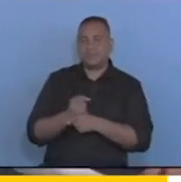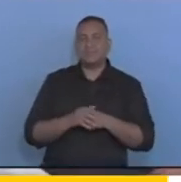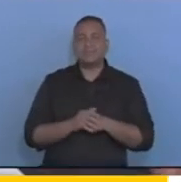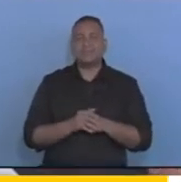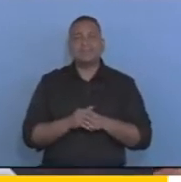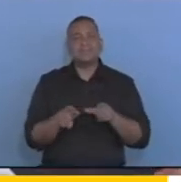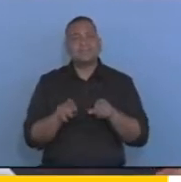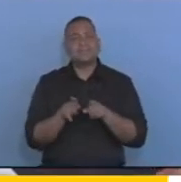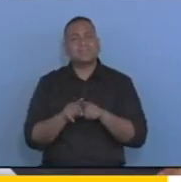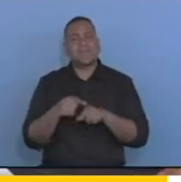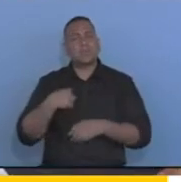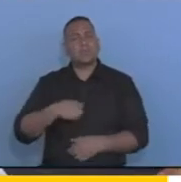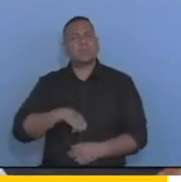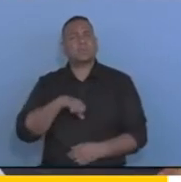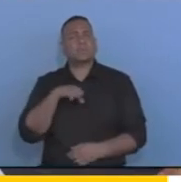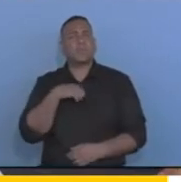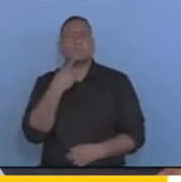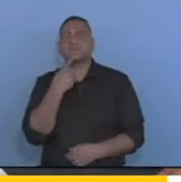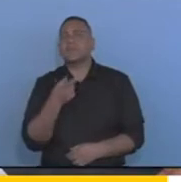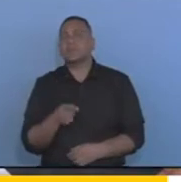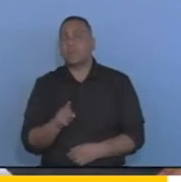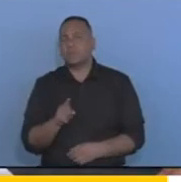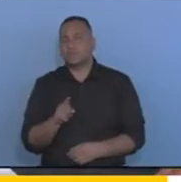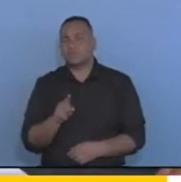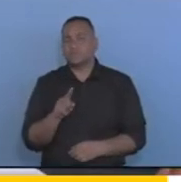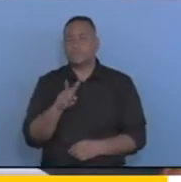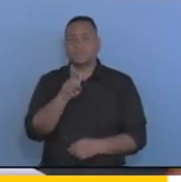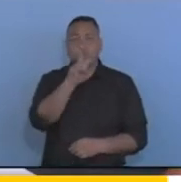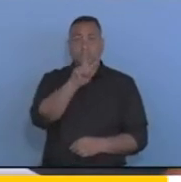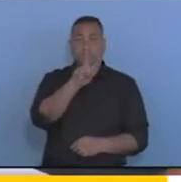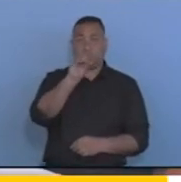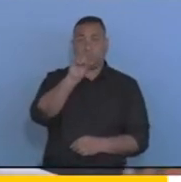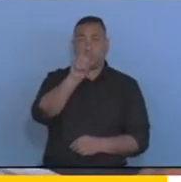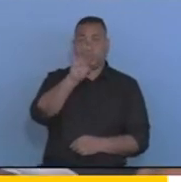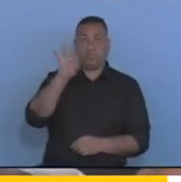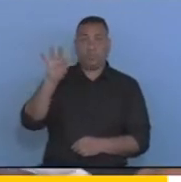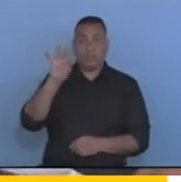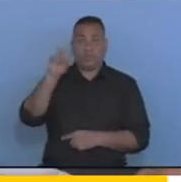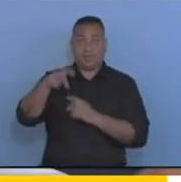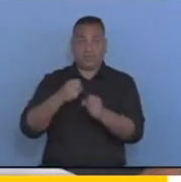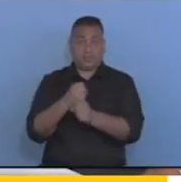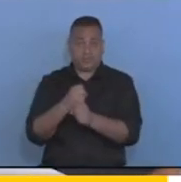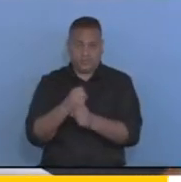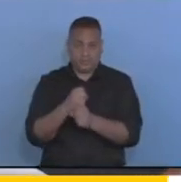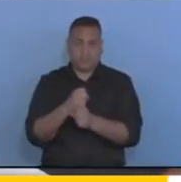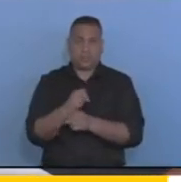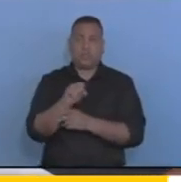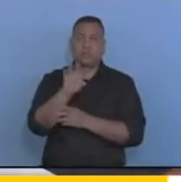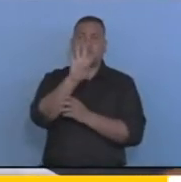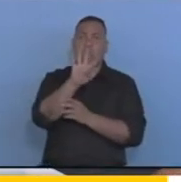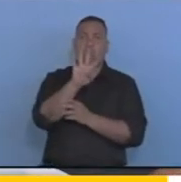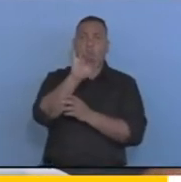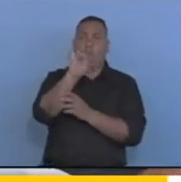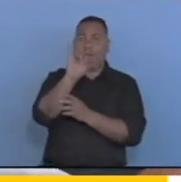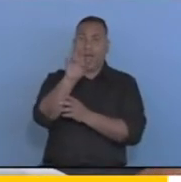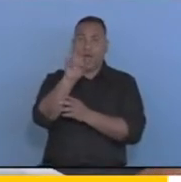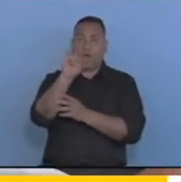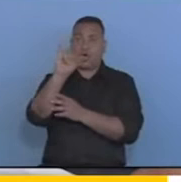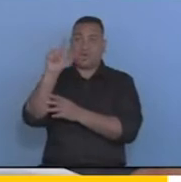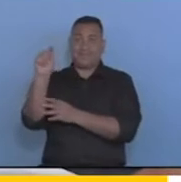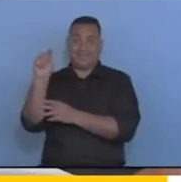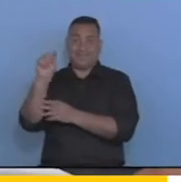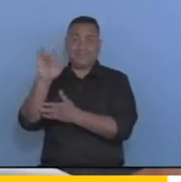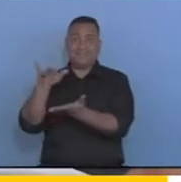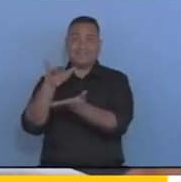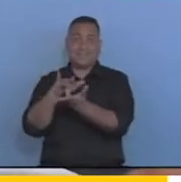that coming 2023, we will open this new 4-hour center. And you're welcome to come and